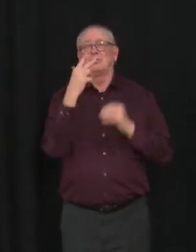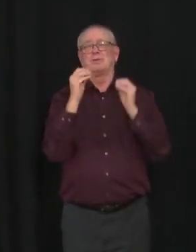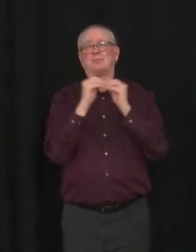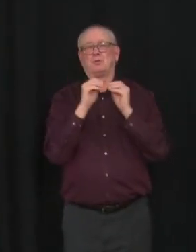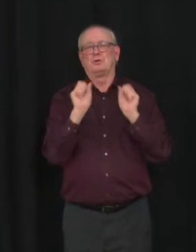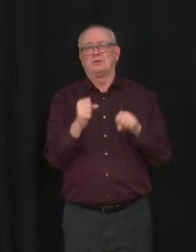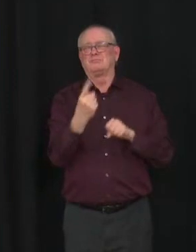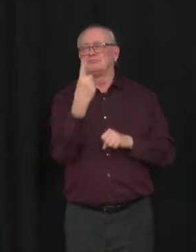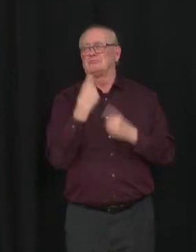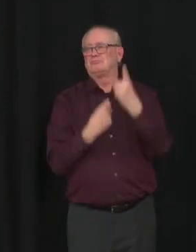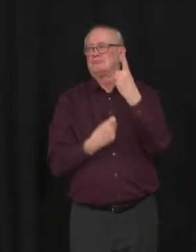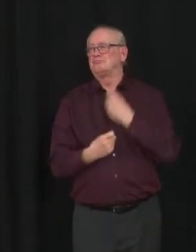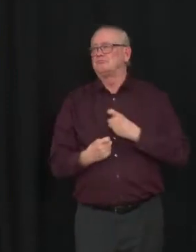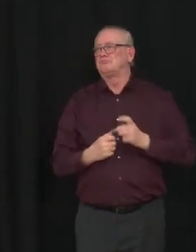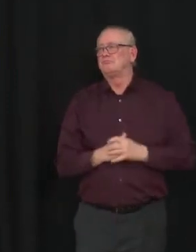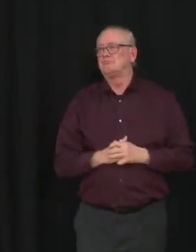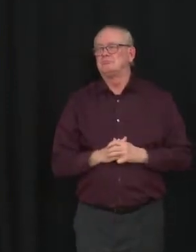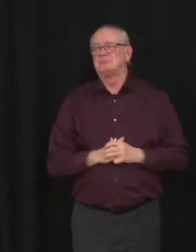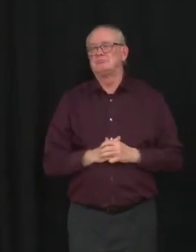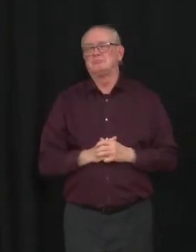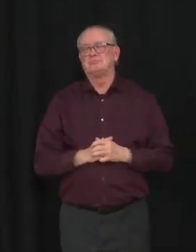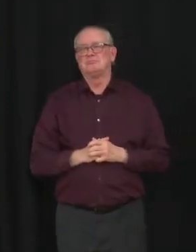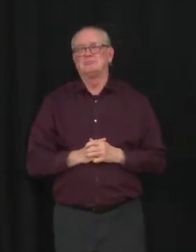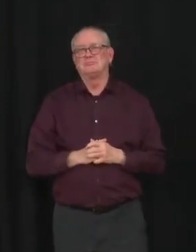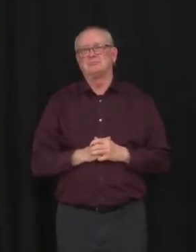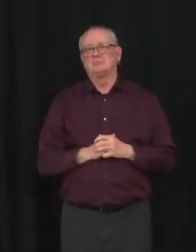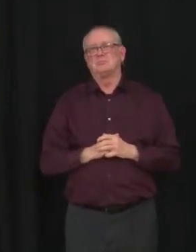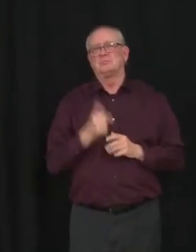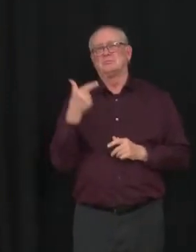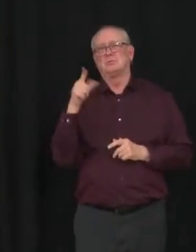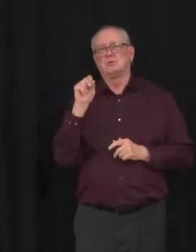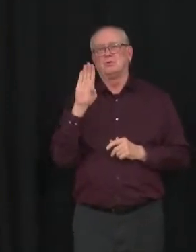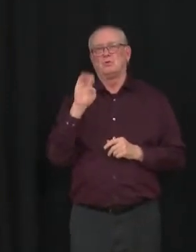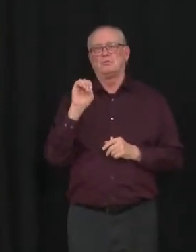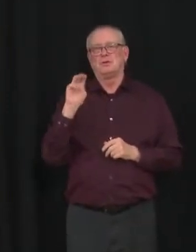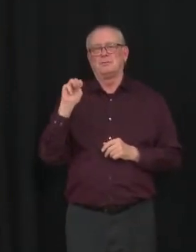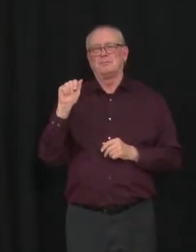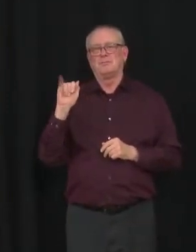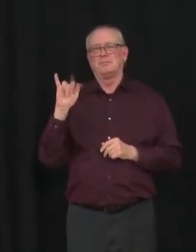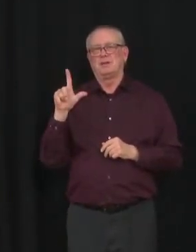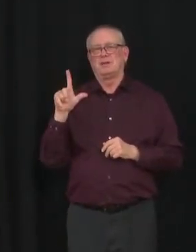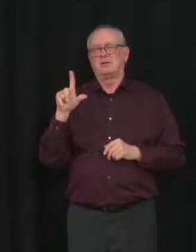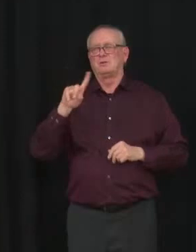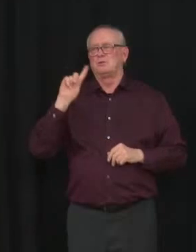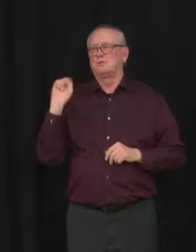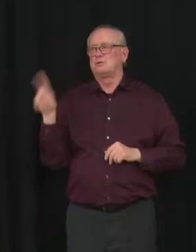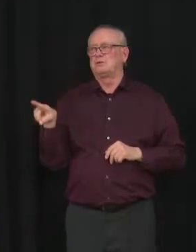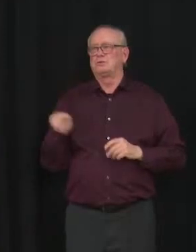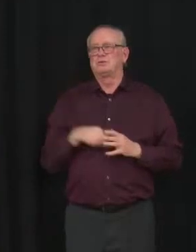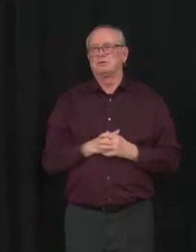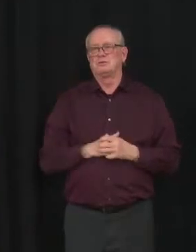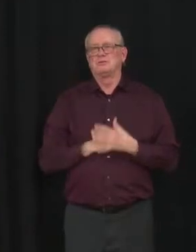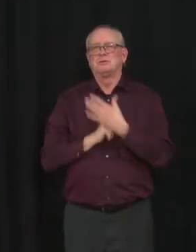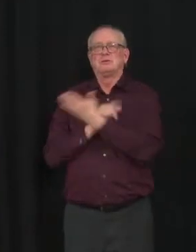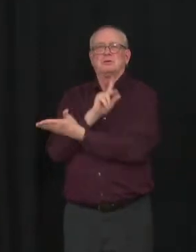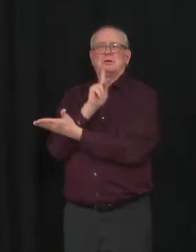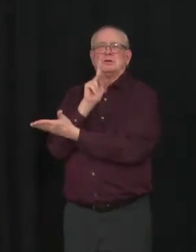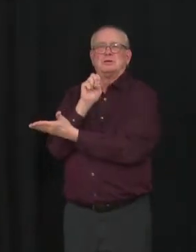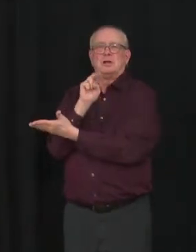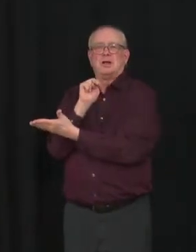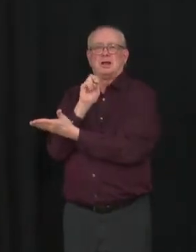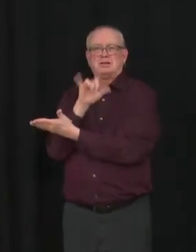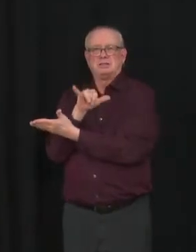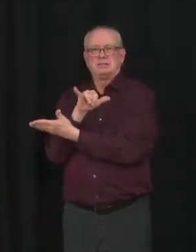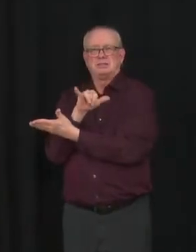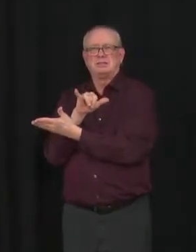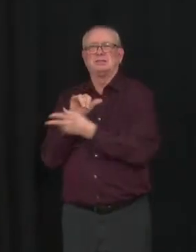caller? James Keller, Globe and Mail. Hi there. A question for the Premier and for Dr. Hinshaw. I'm just